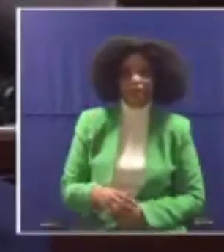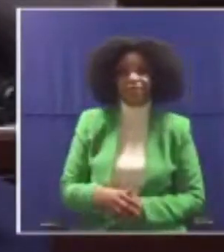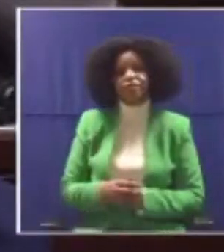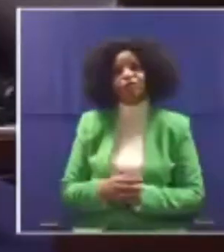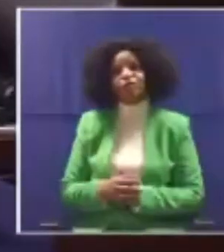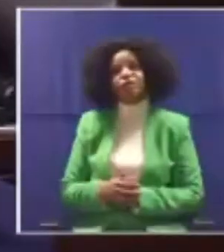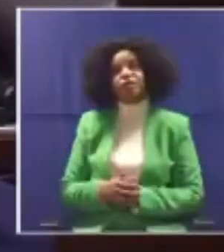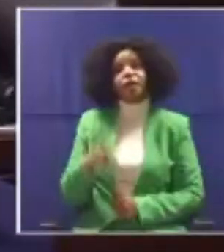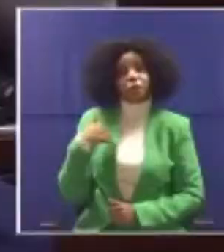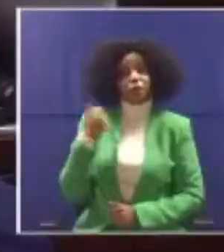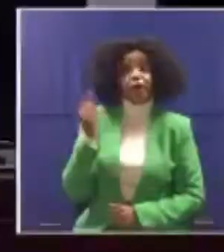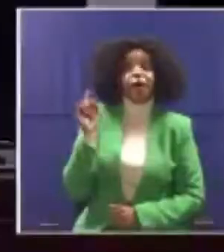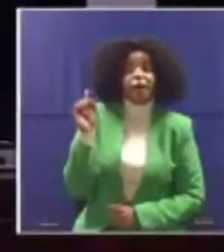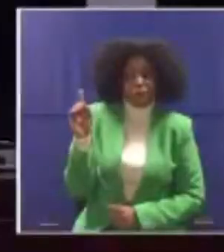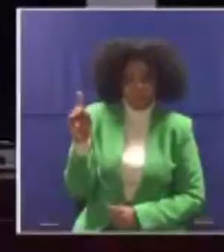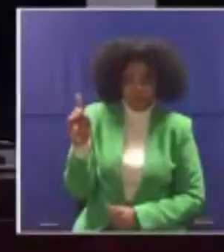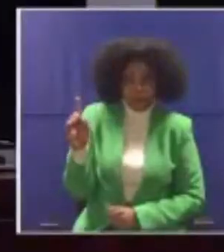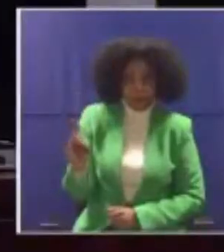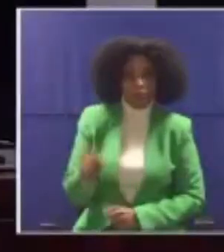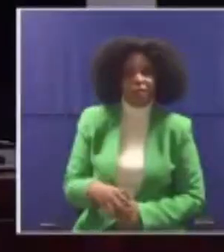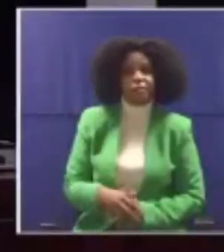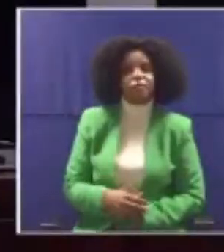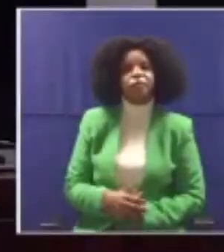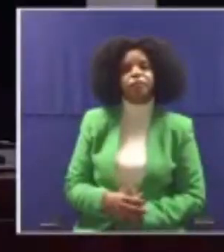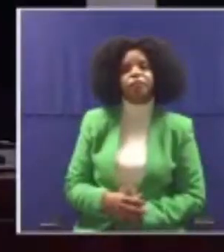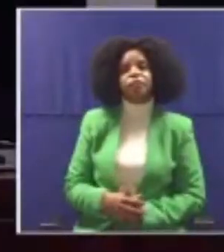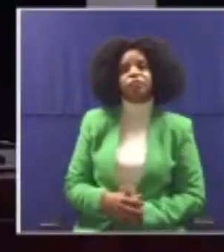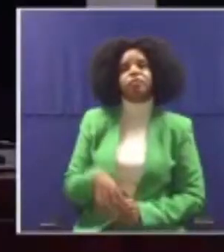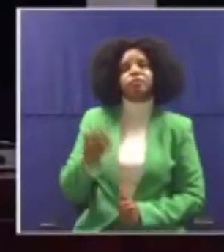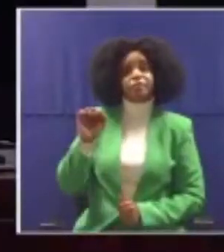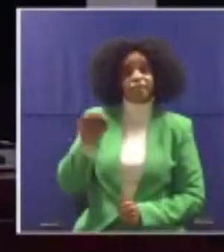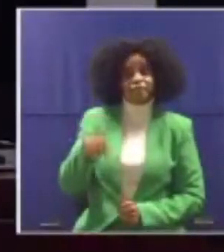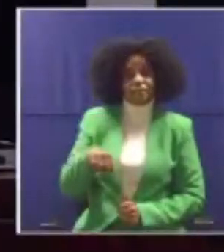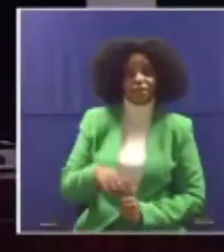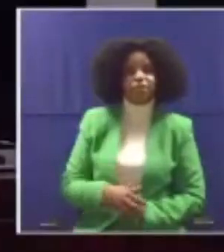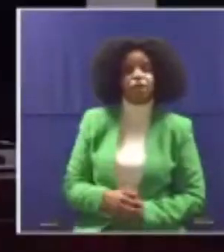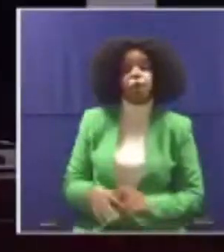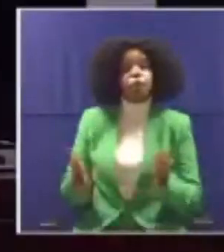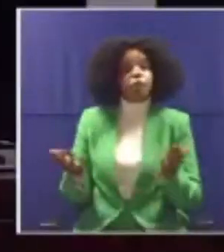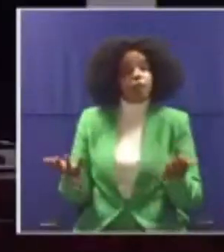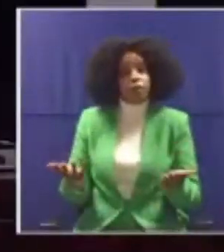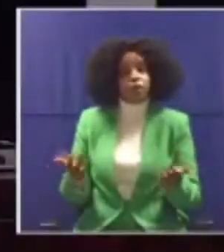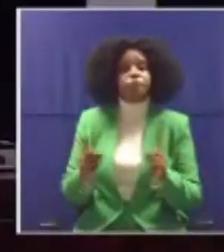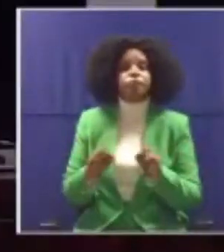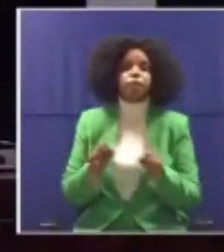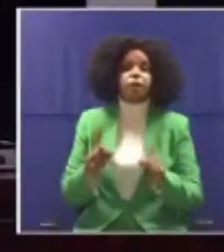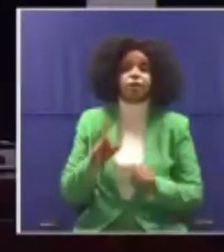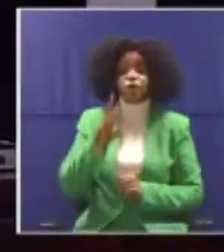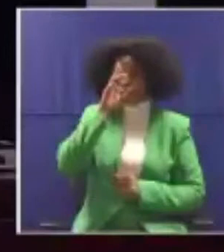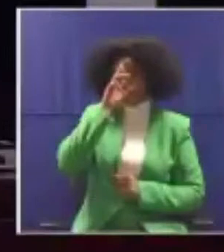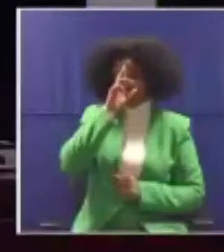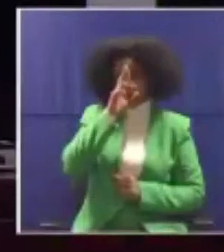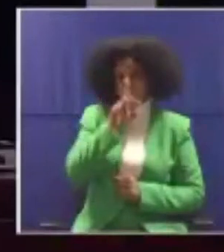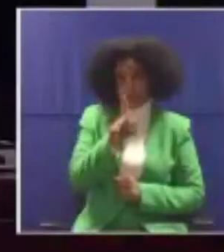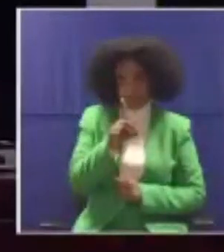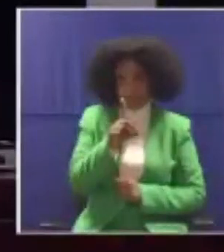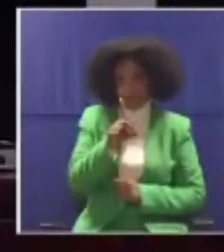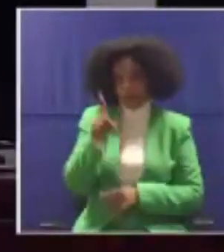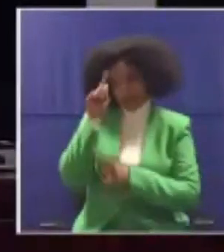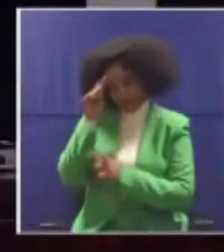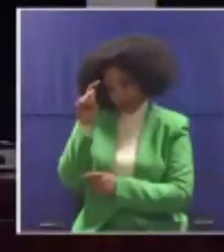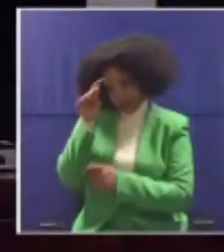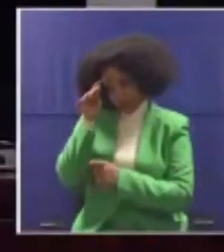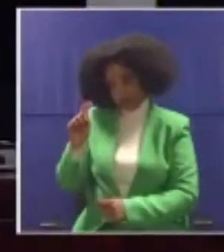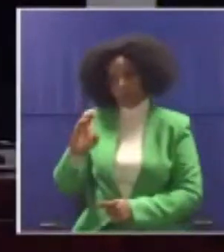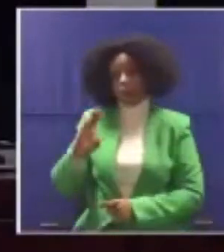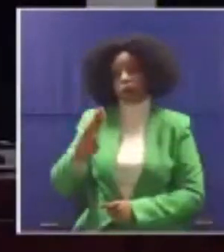We are coming to KZN. Yeah, but remember, Honorable Buthelezi, this